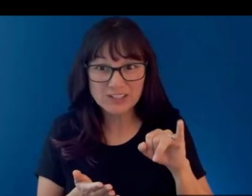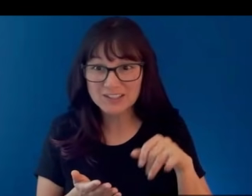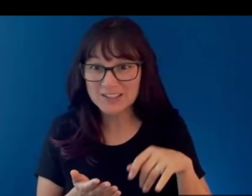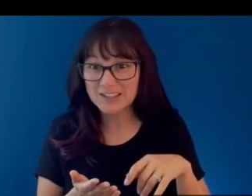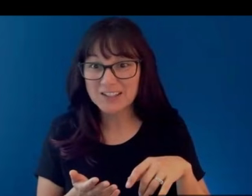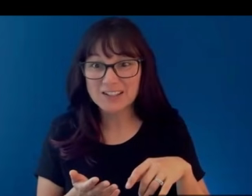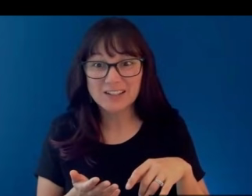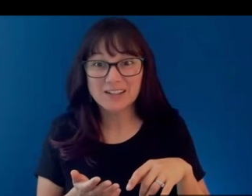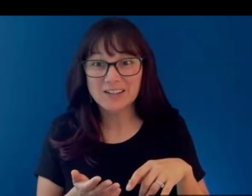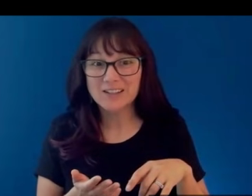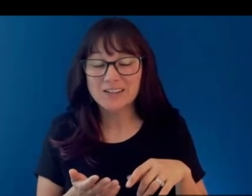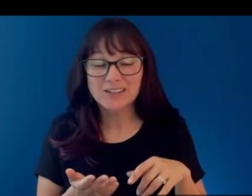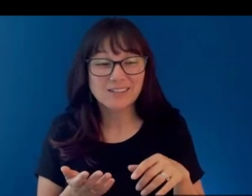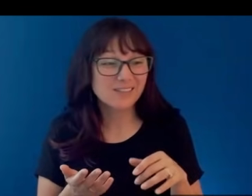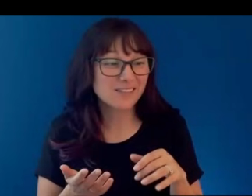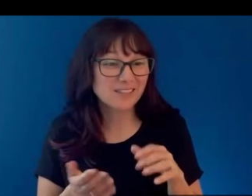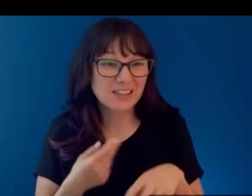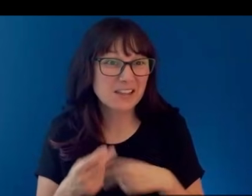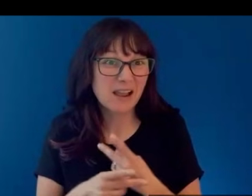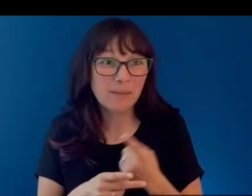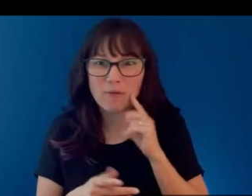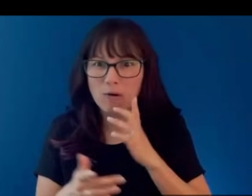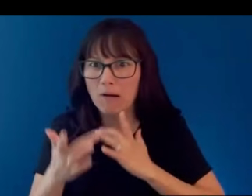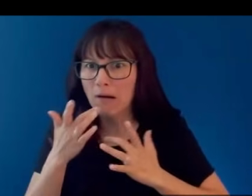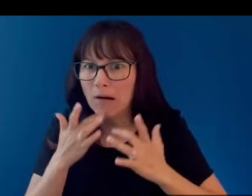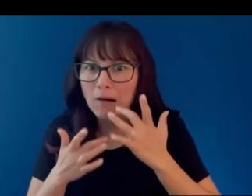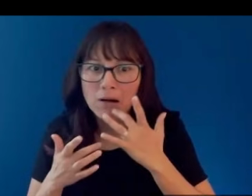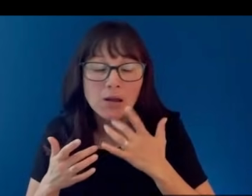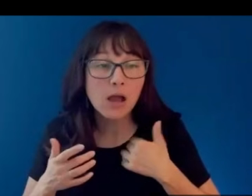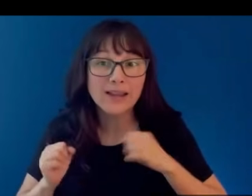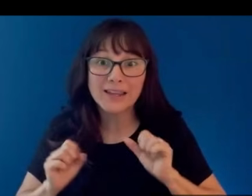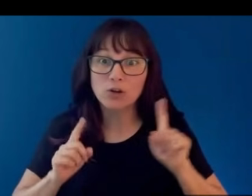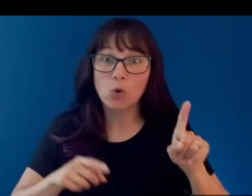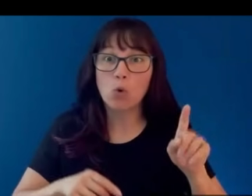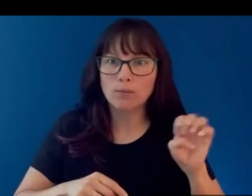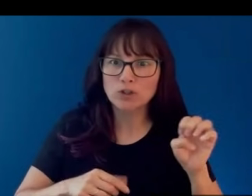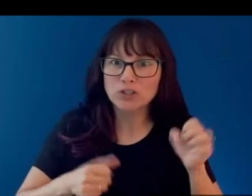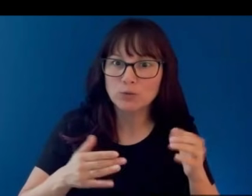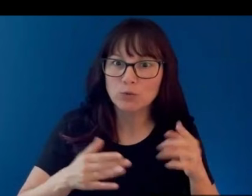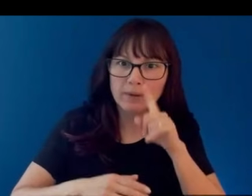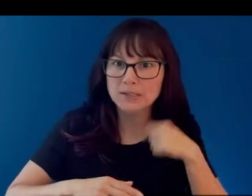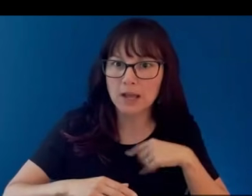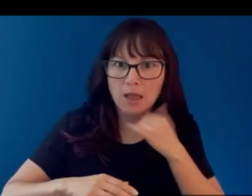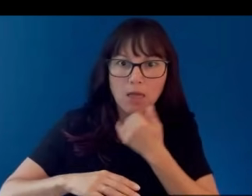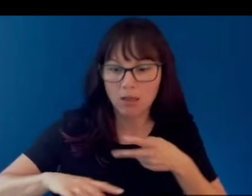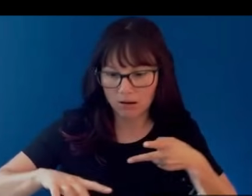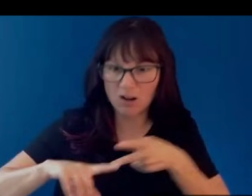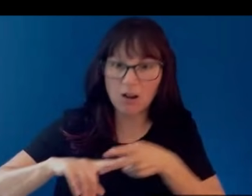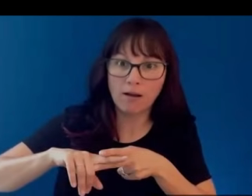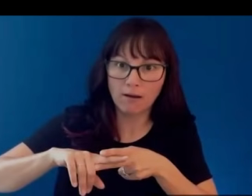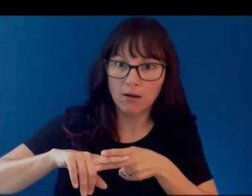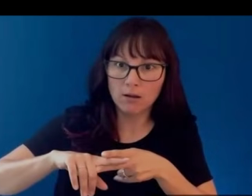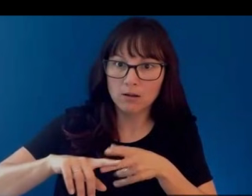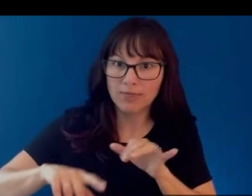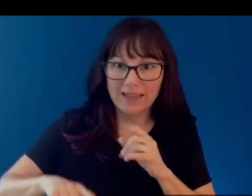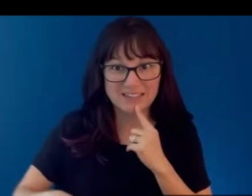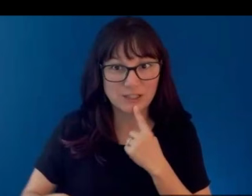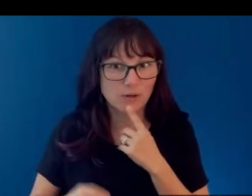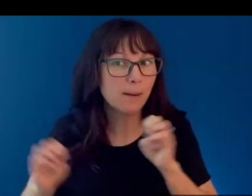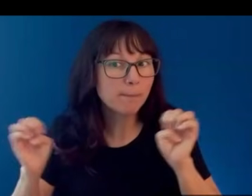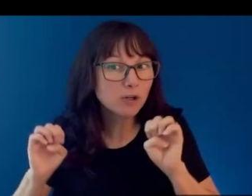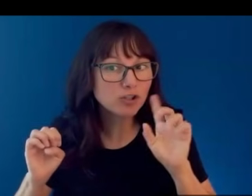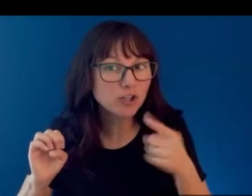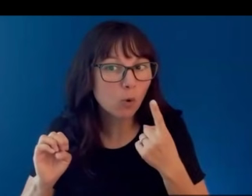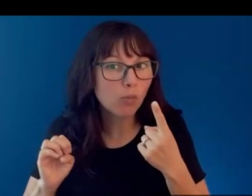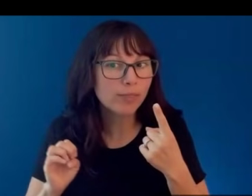for desperate situations. Like I can go to the emergency room because I cut off a finger. I mean, it was that serious. It was